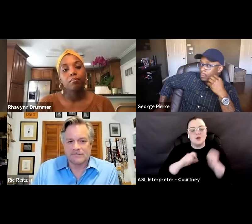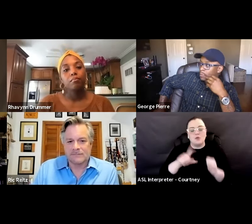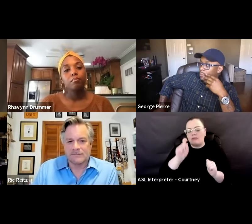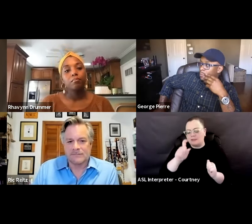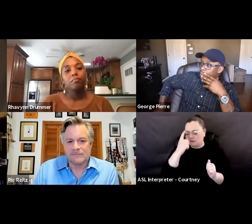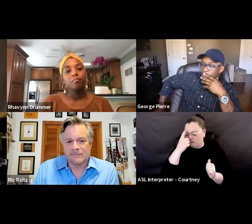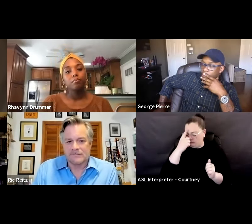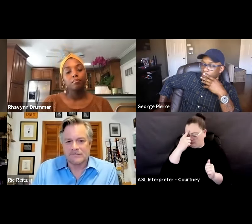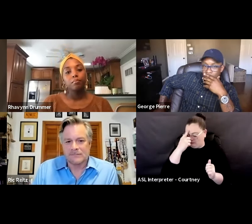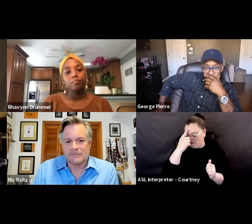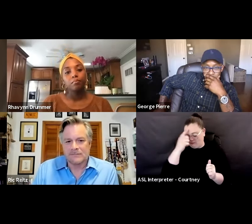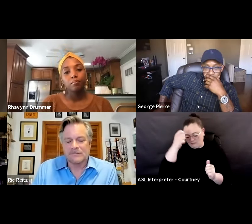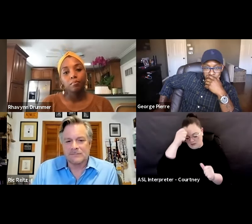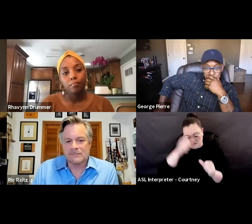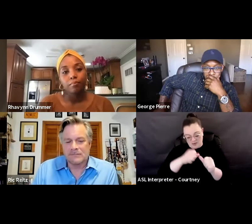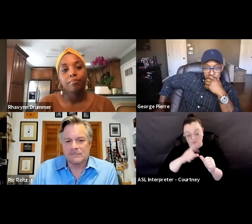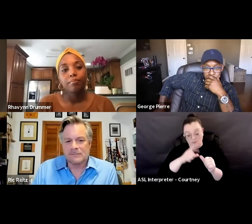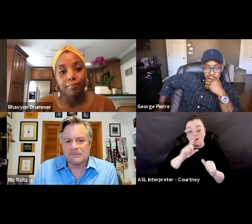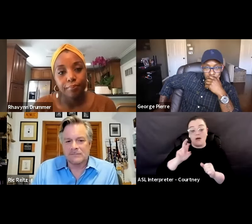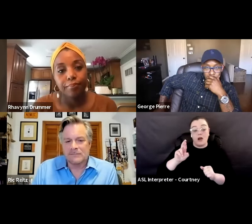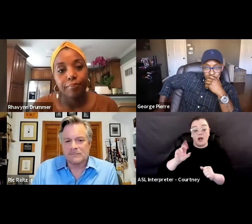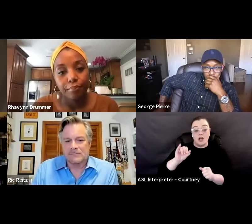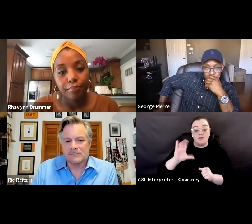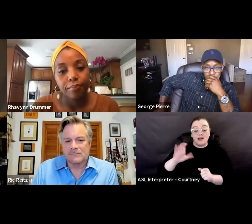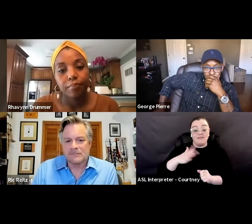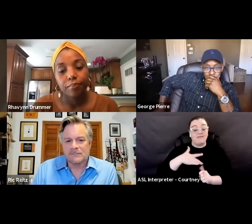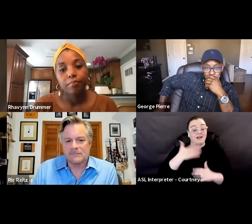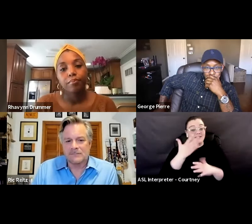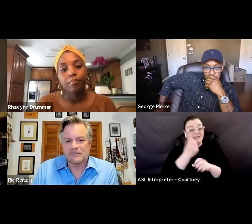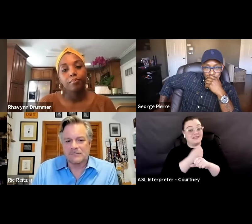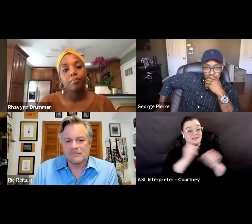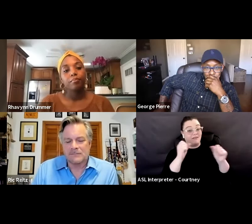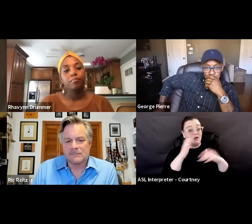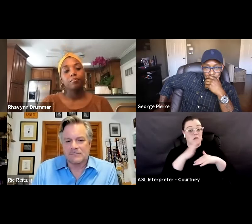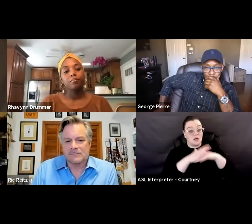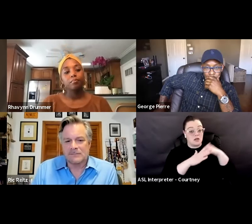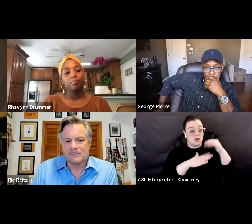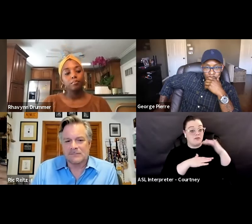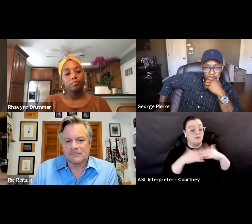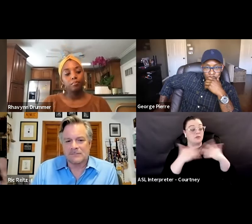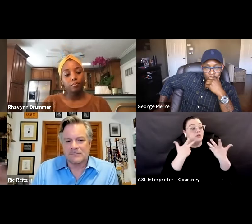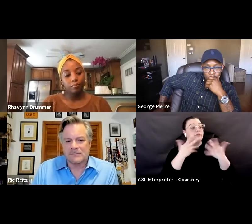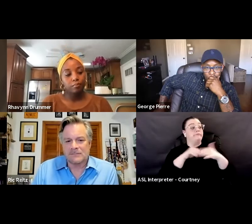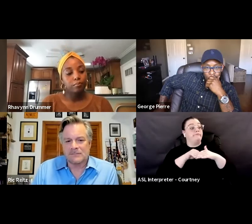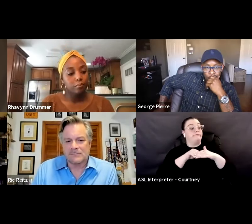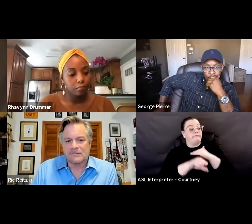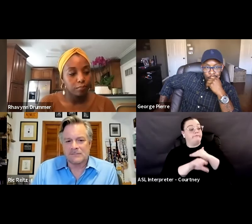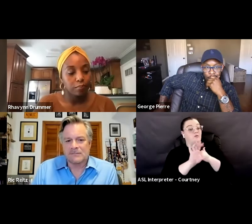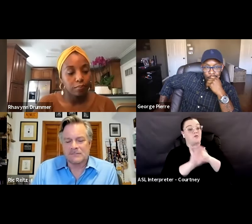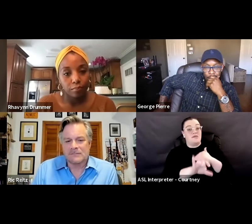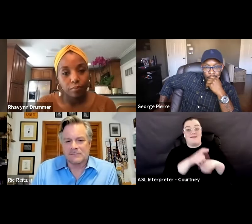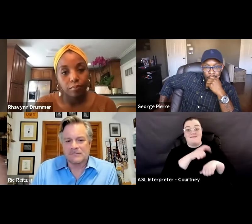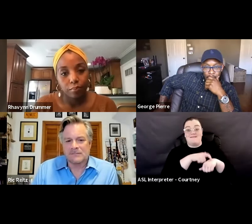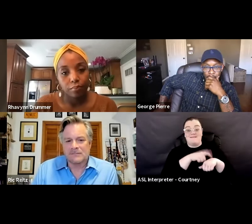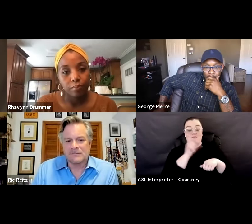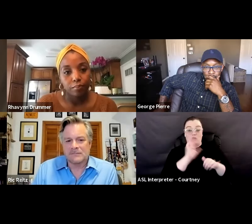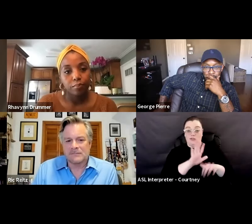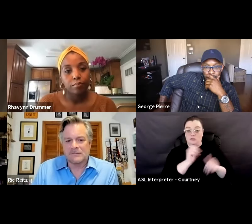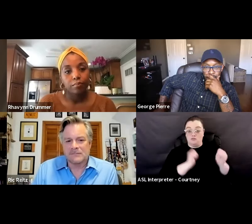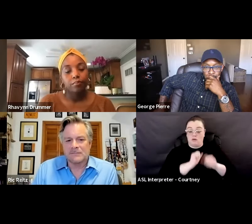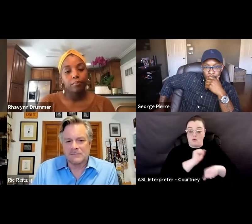Ric felt safe and comfortable to release himself in the moment that he was there to do his performance is because